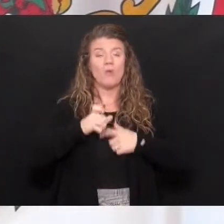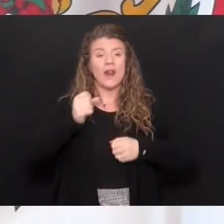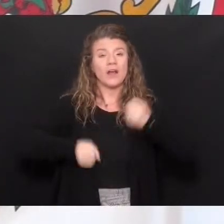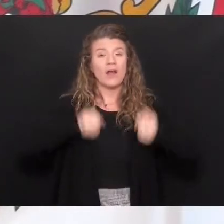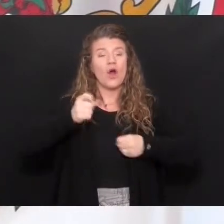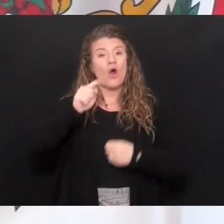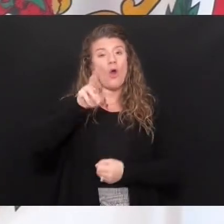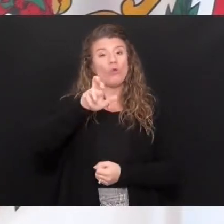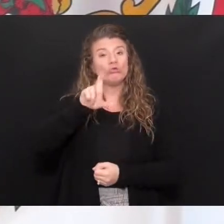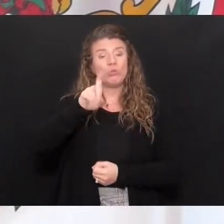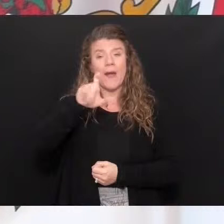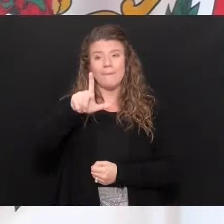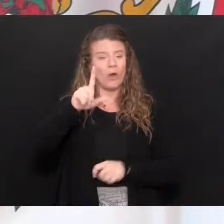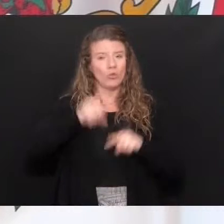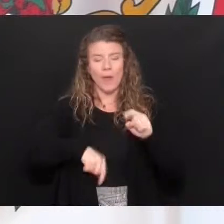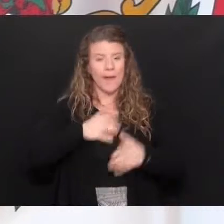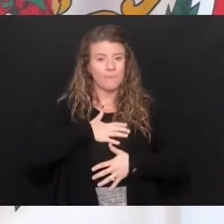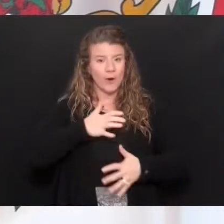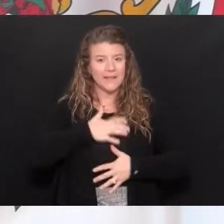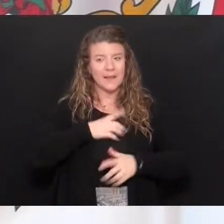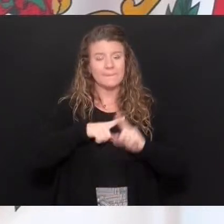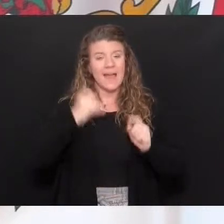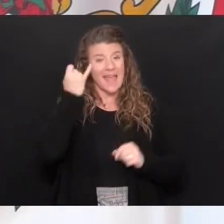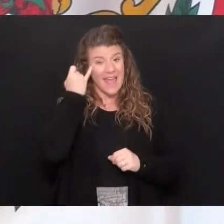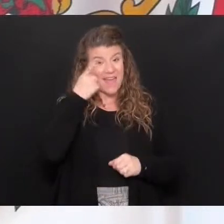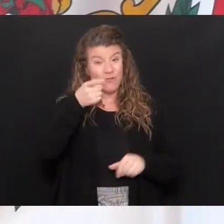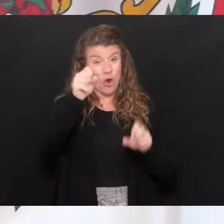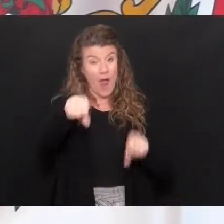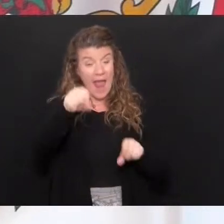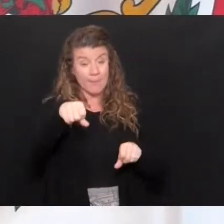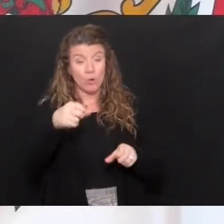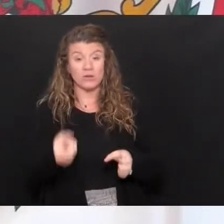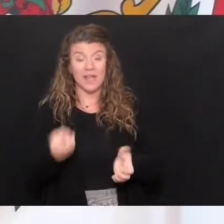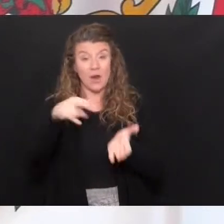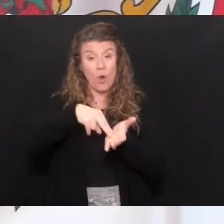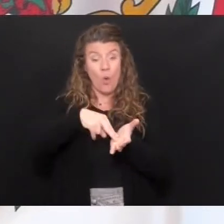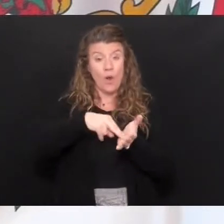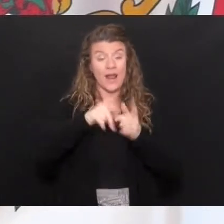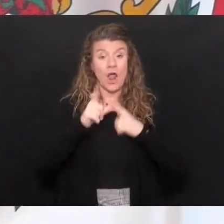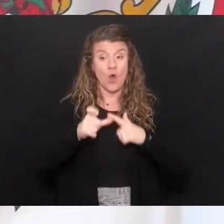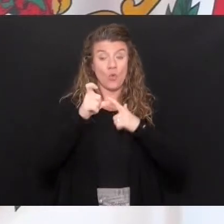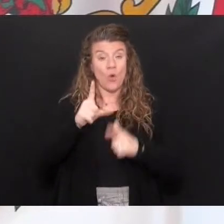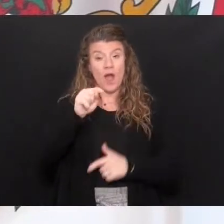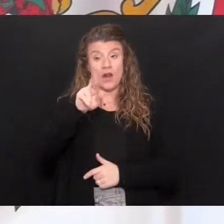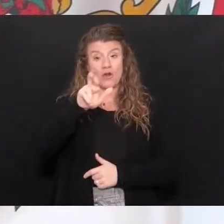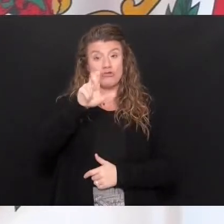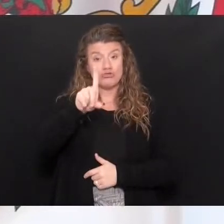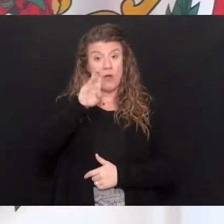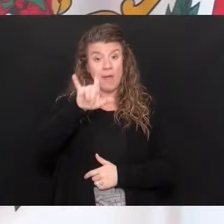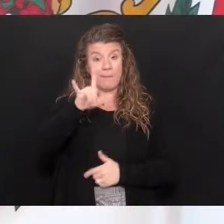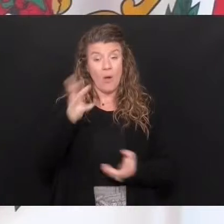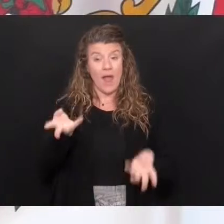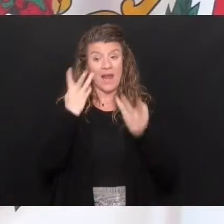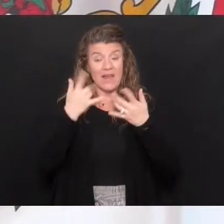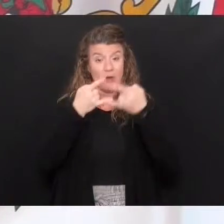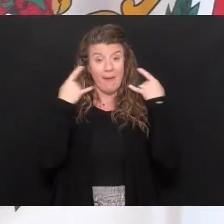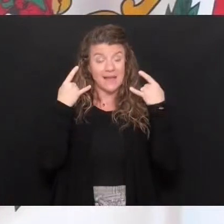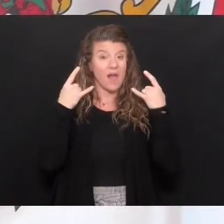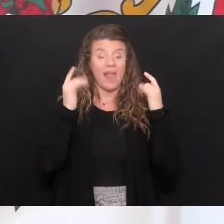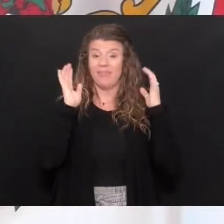a hard time breathing. But if you're able to be on a treadmill in a gym and keep your mask on, that's